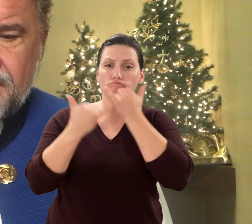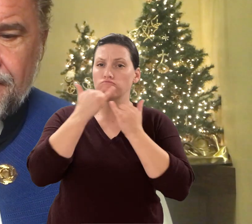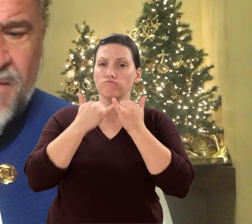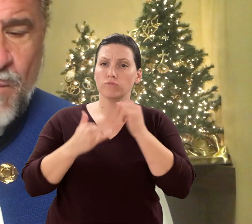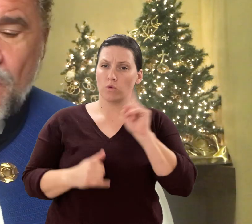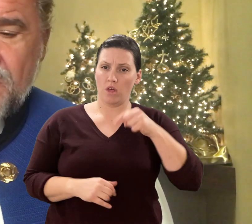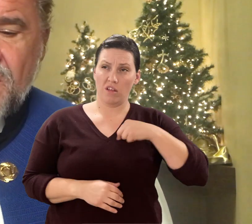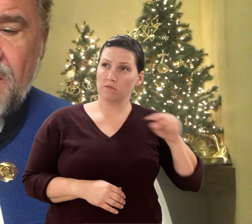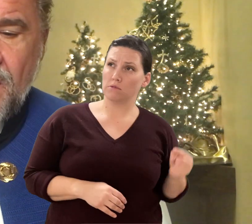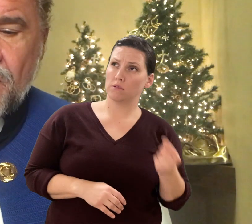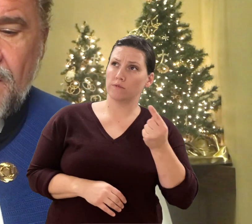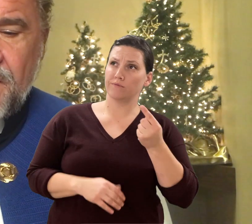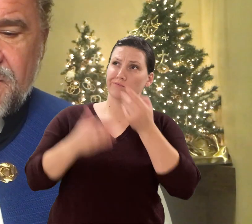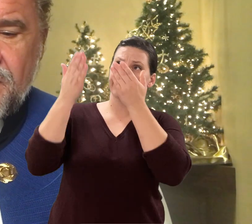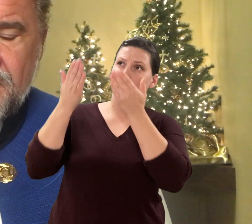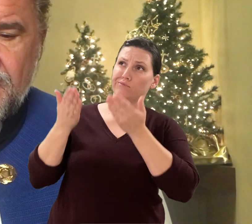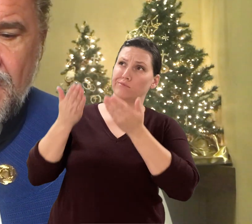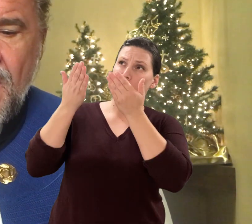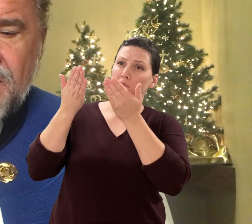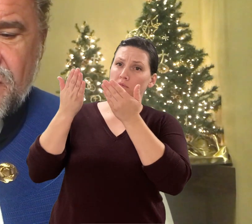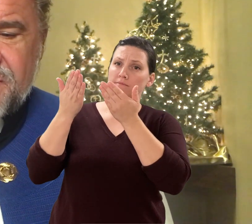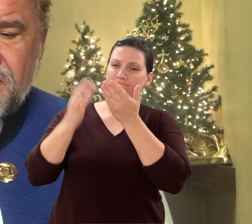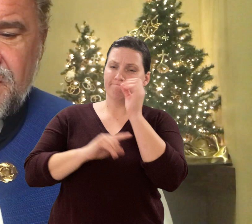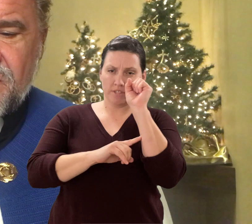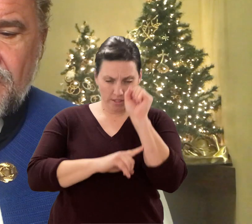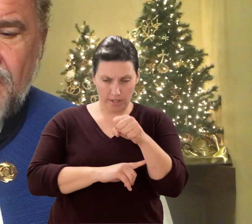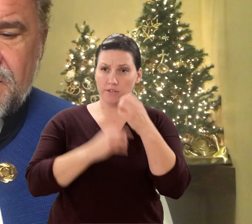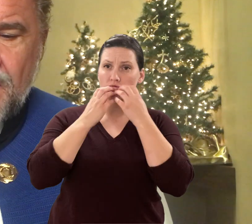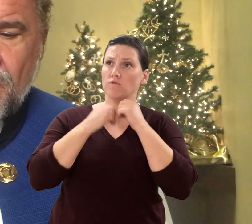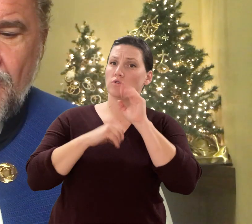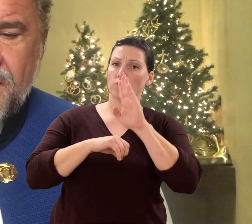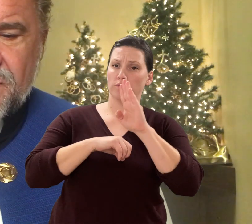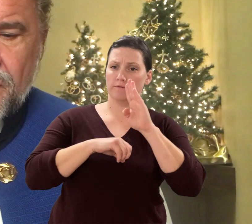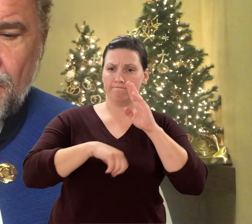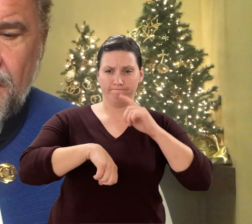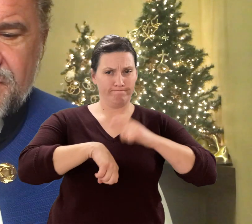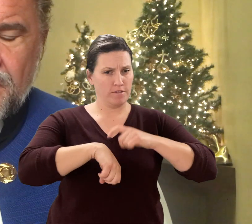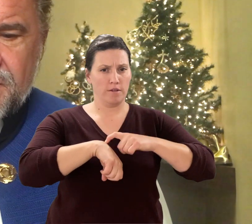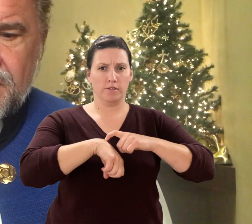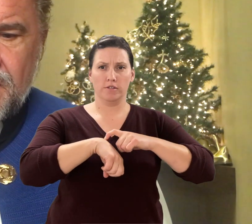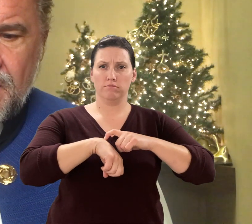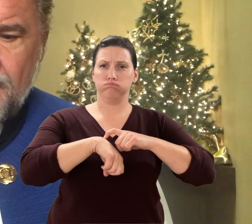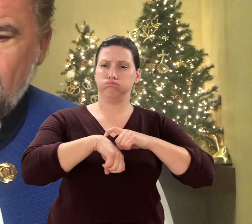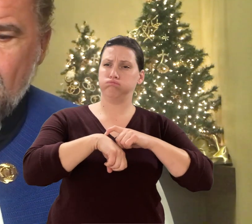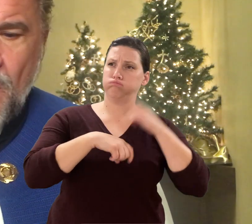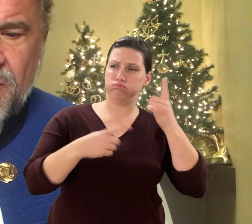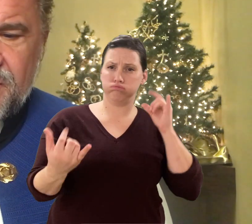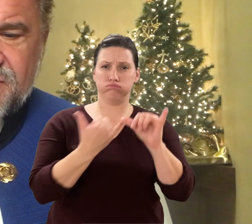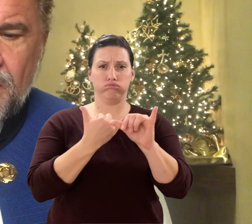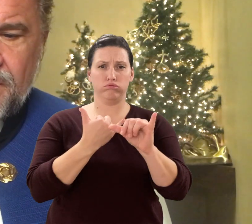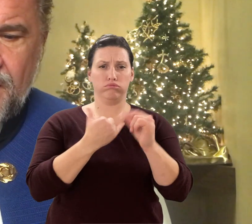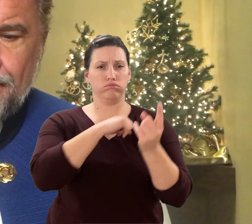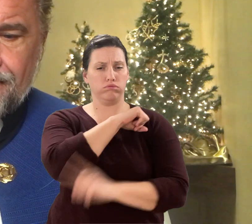iniquities, with which I have ever offended Thee, and justly deserve Thy temporal and eternal punishment. But I am